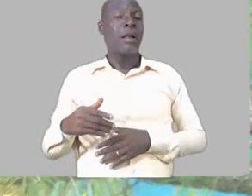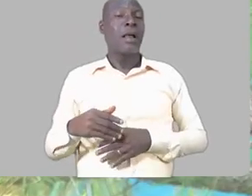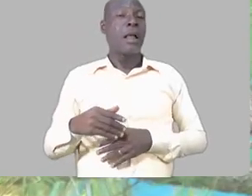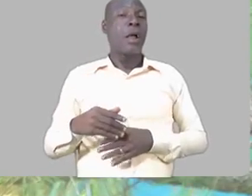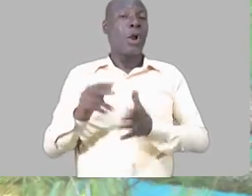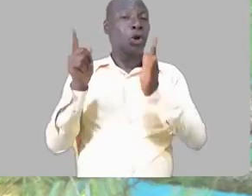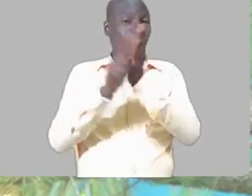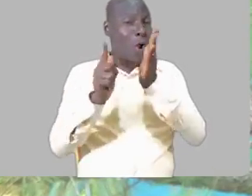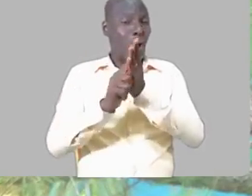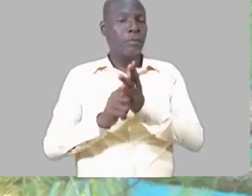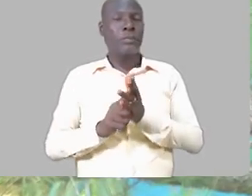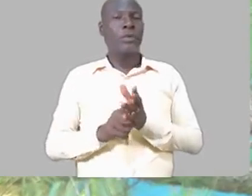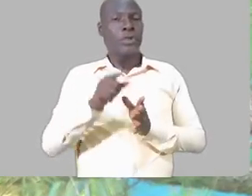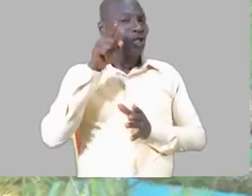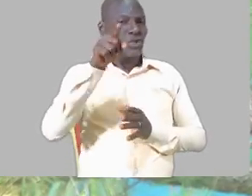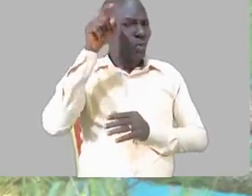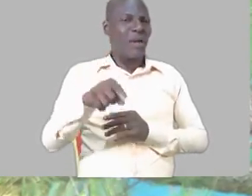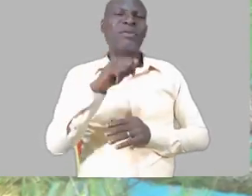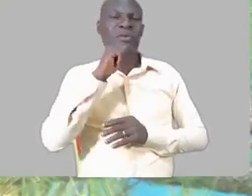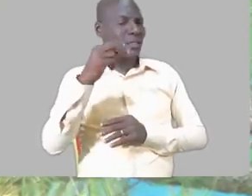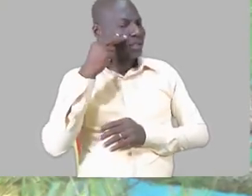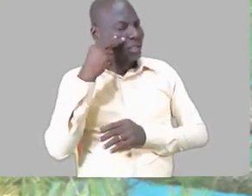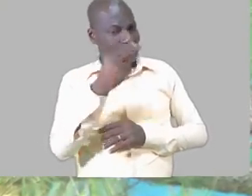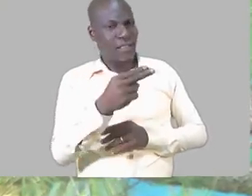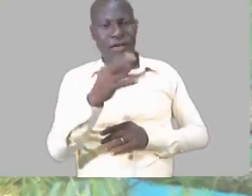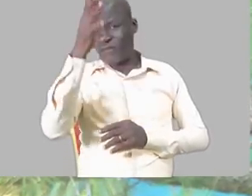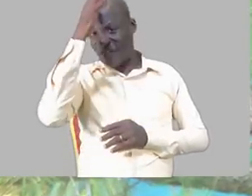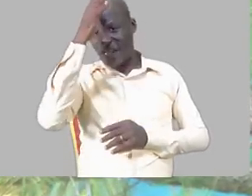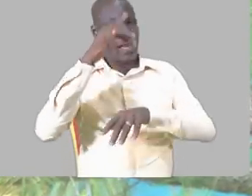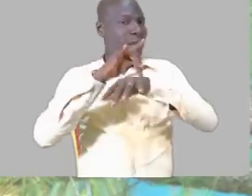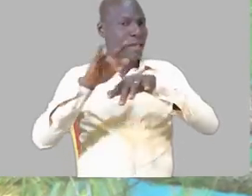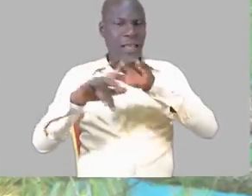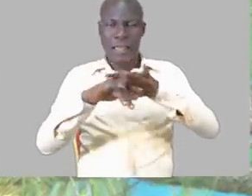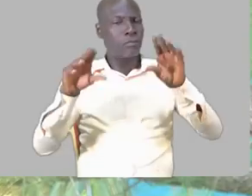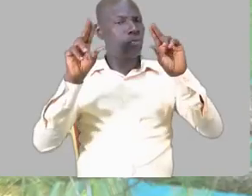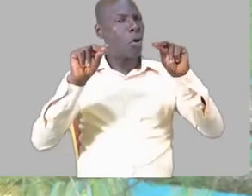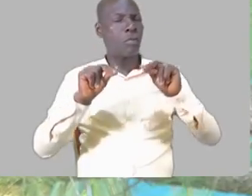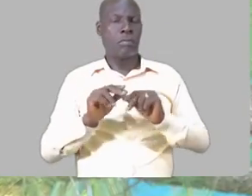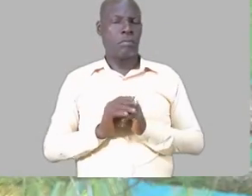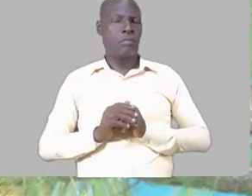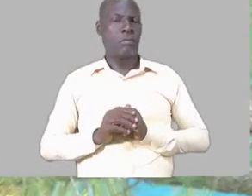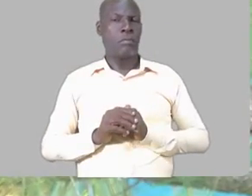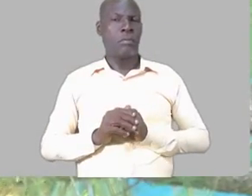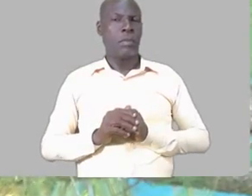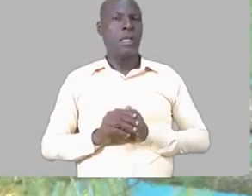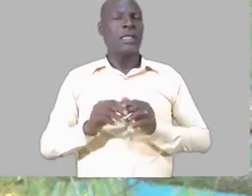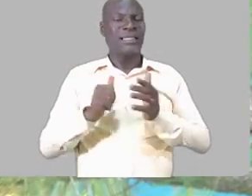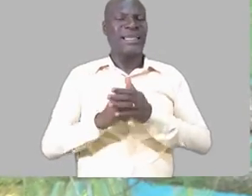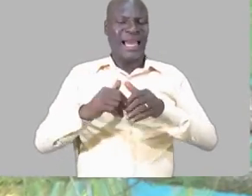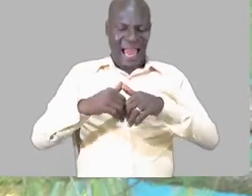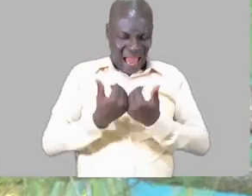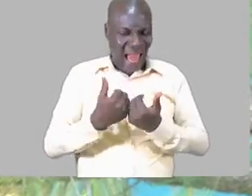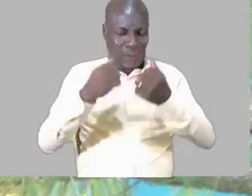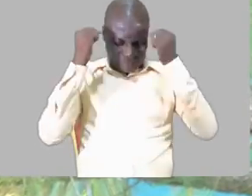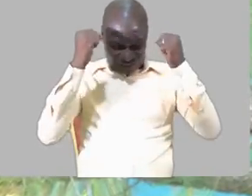and Mrawa Honomo said, nipa so wi asia o papa adagampo wini ho kwanse wu no. That is how